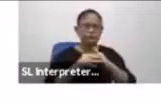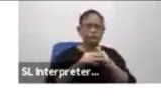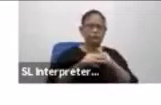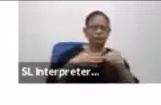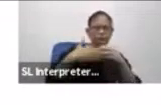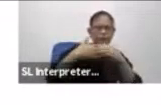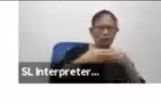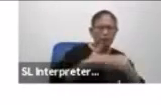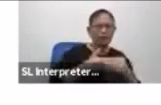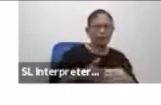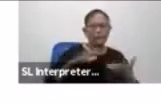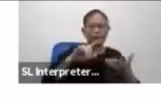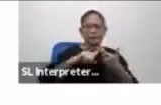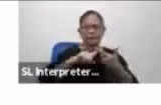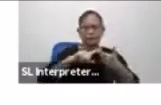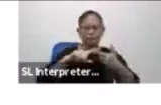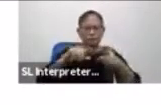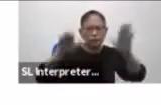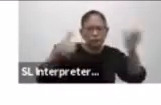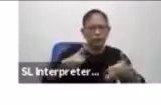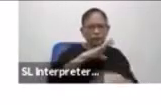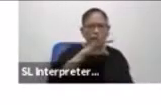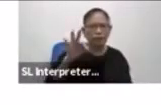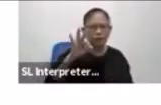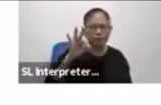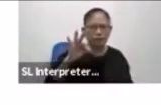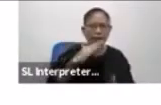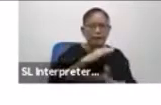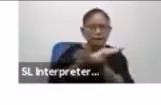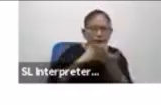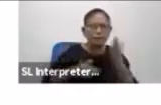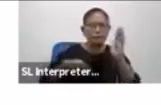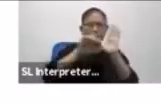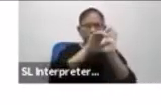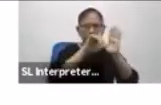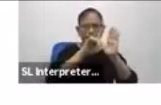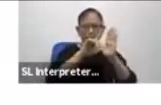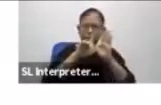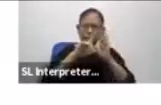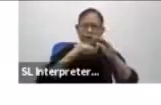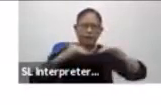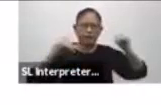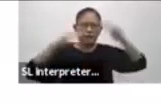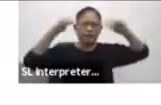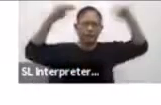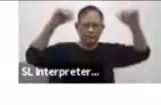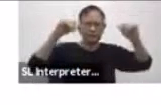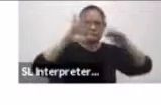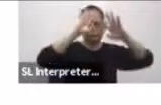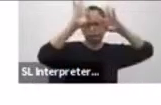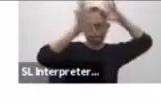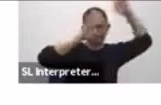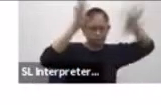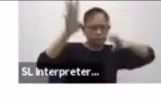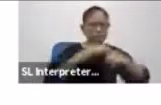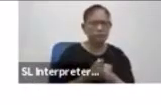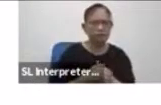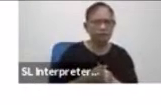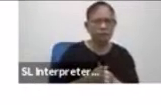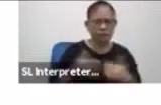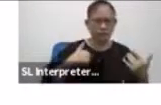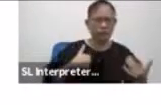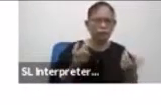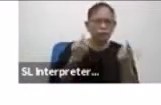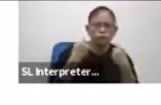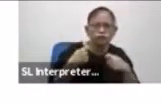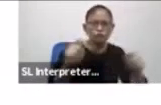regional context. And at national level, several examples of innovation are emerging. I will attempt to highlight some